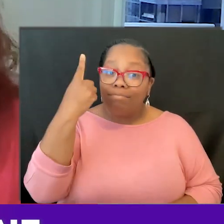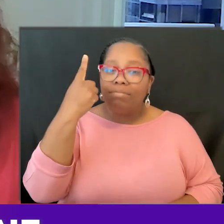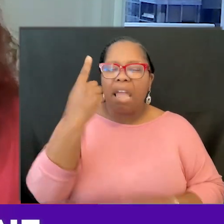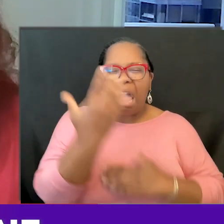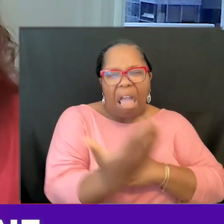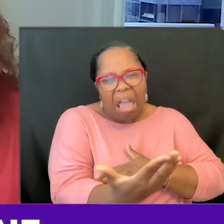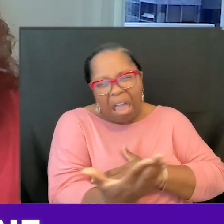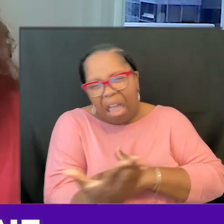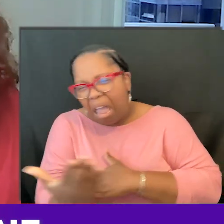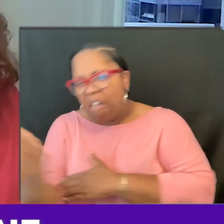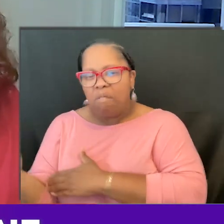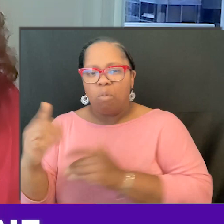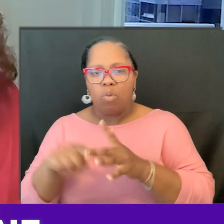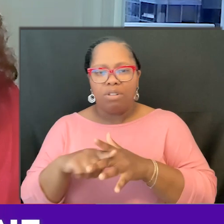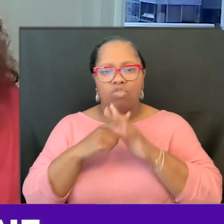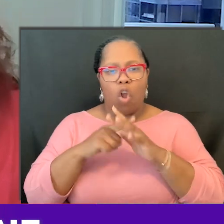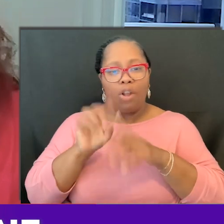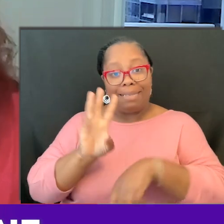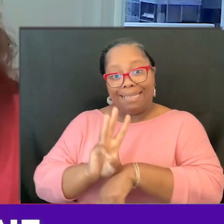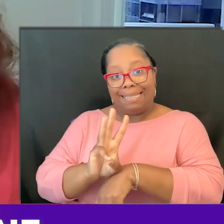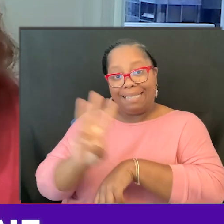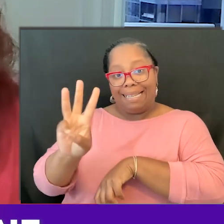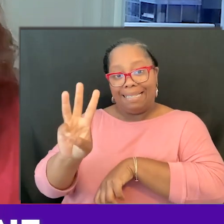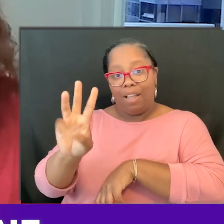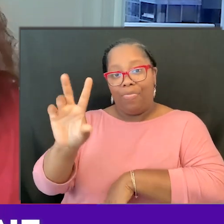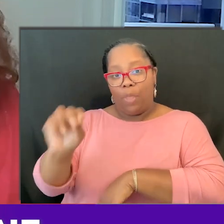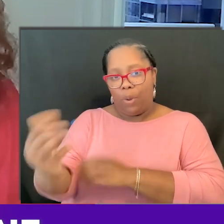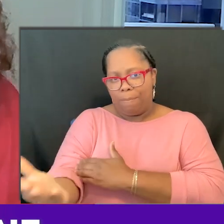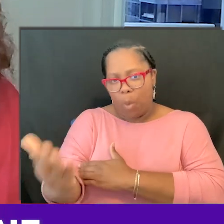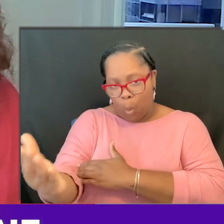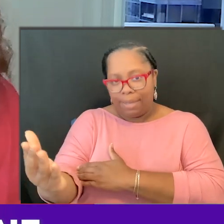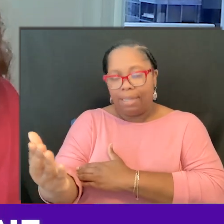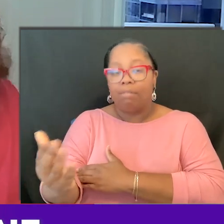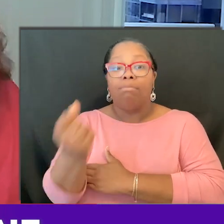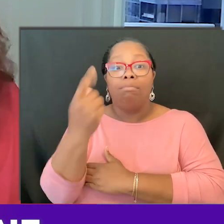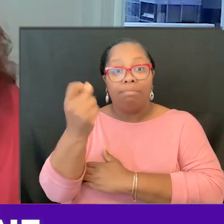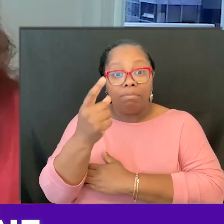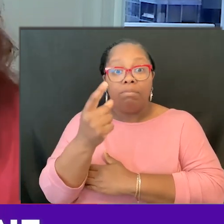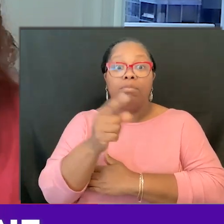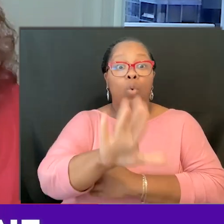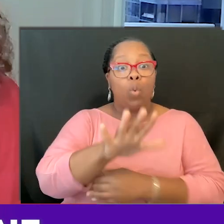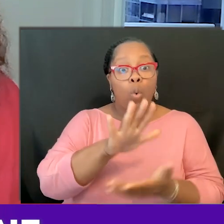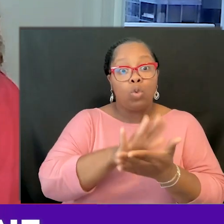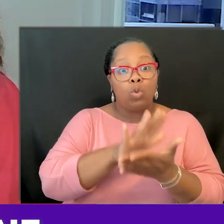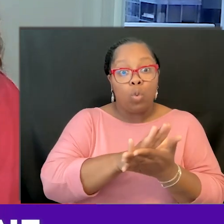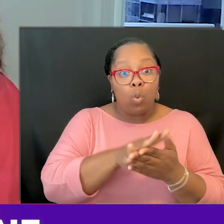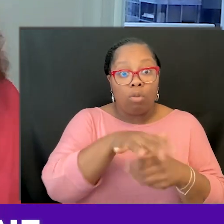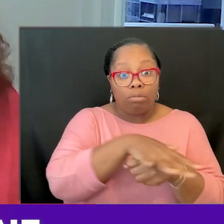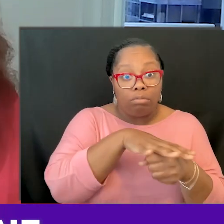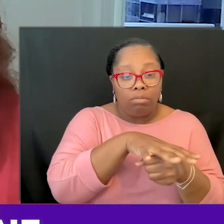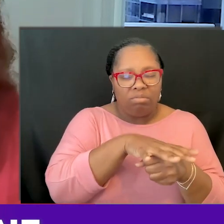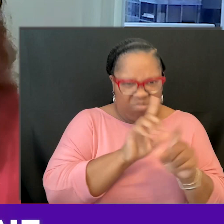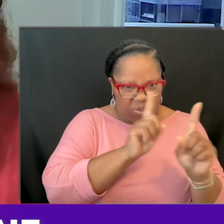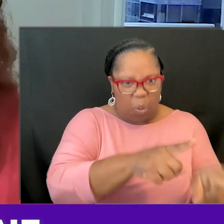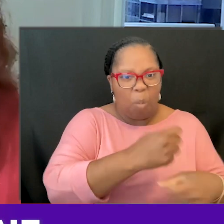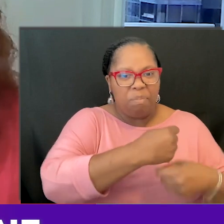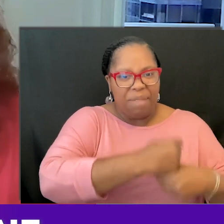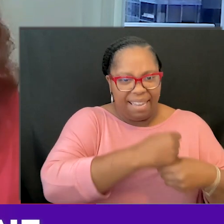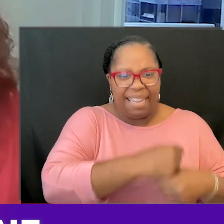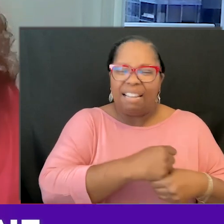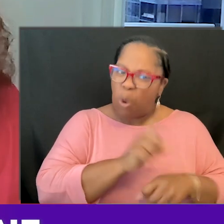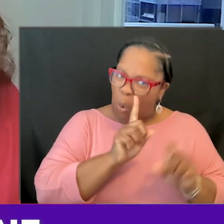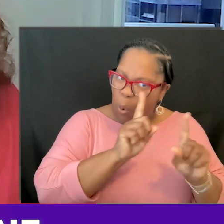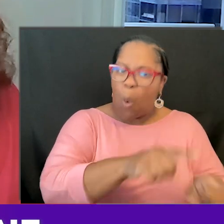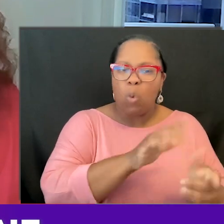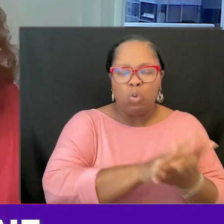at 6:30 a.m. with school site picketing. Join the picket lines at your school